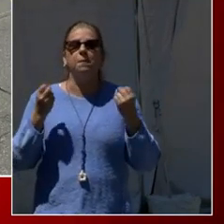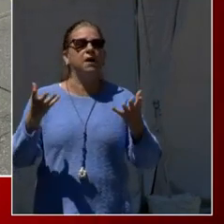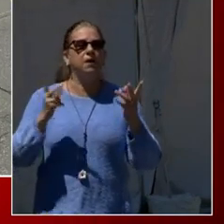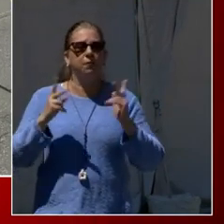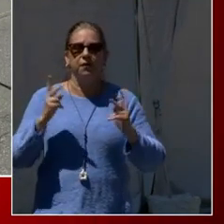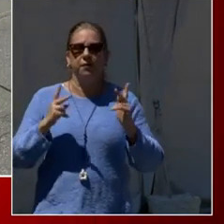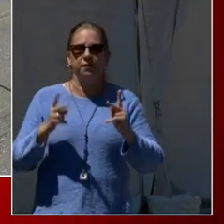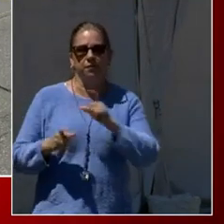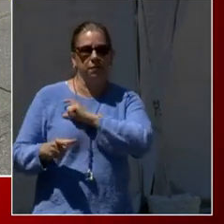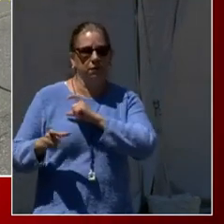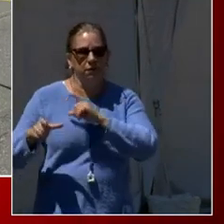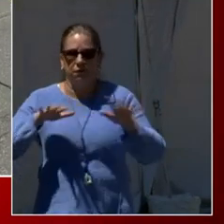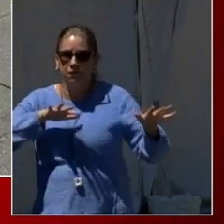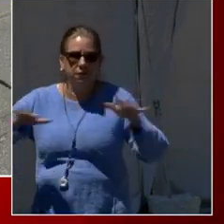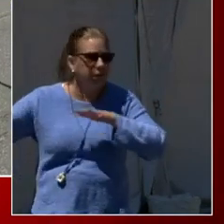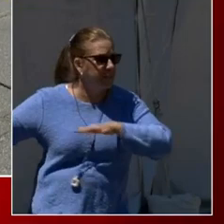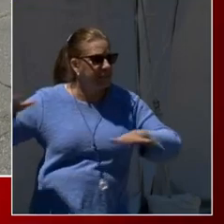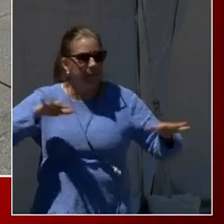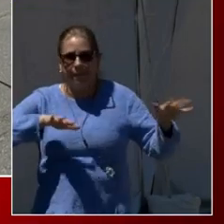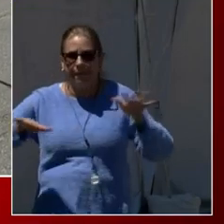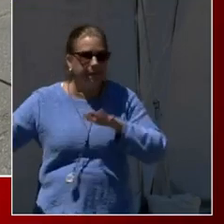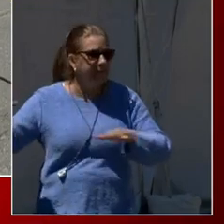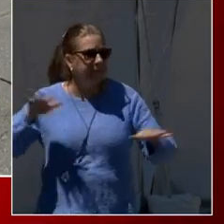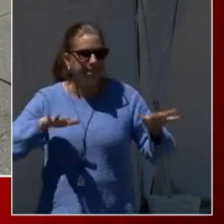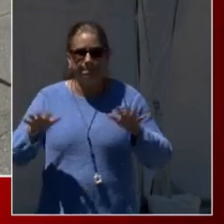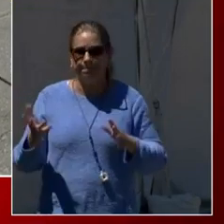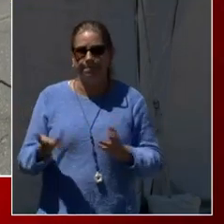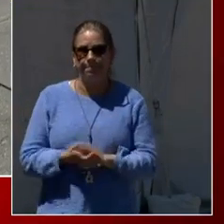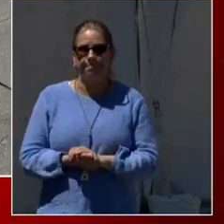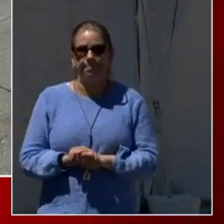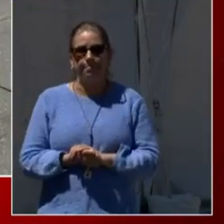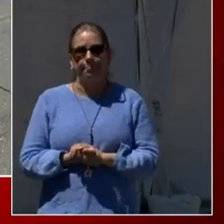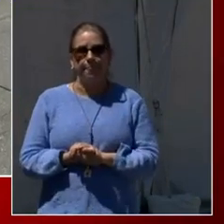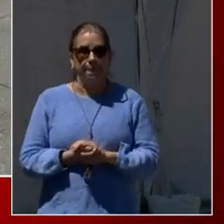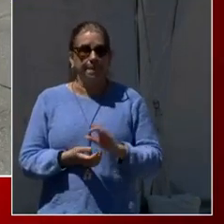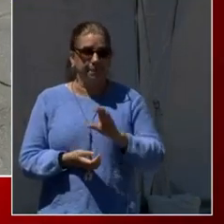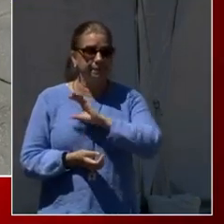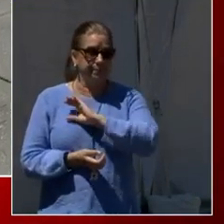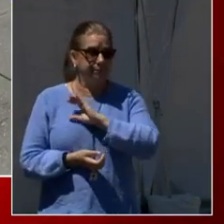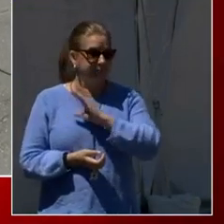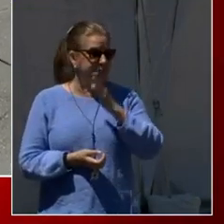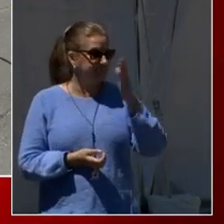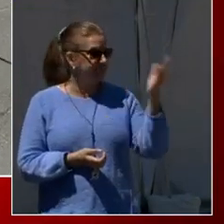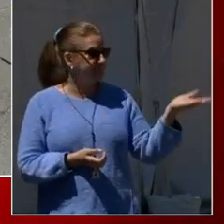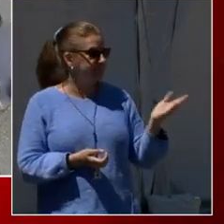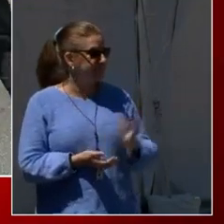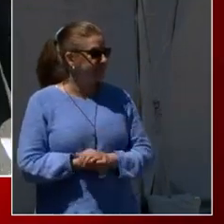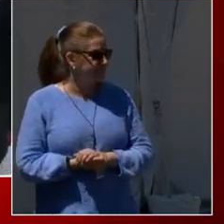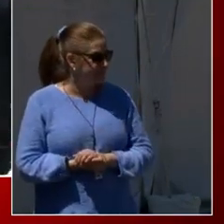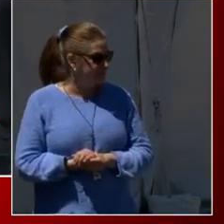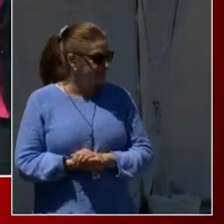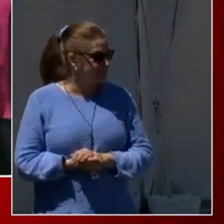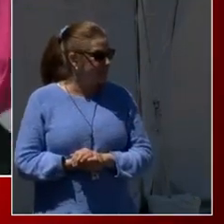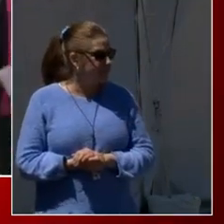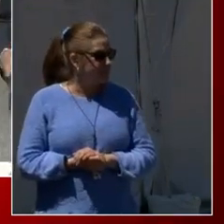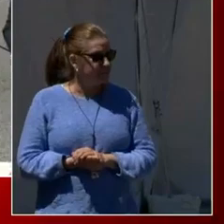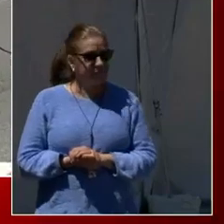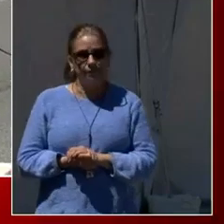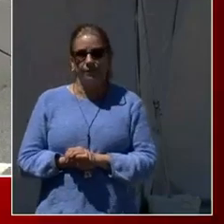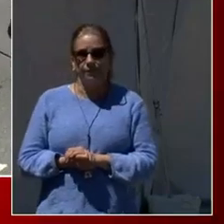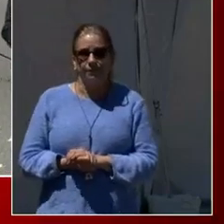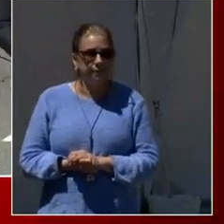me ask the chief to talk specifically about his deployment.